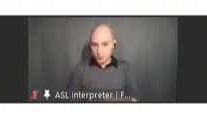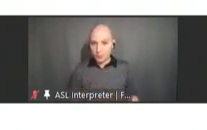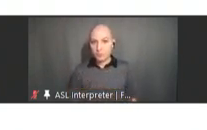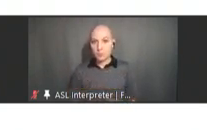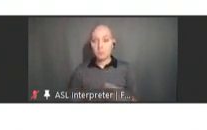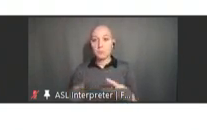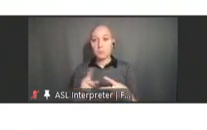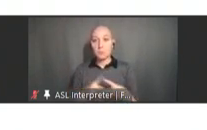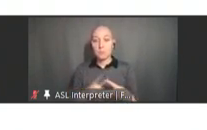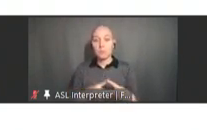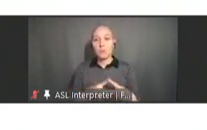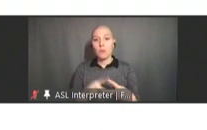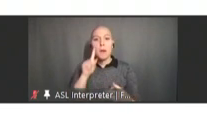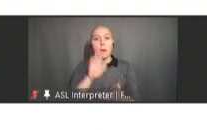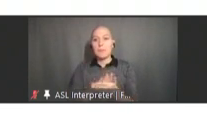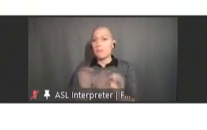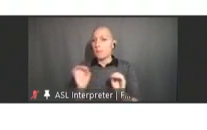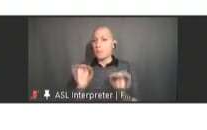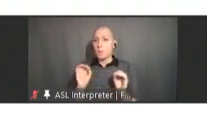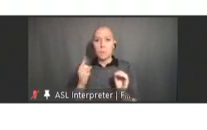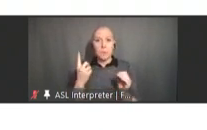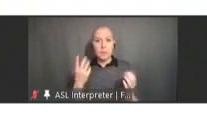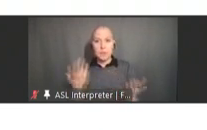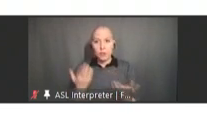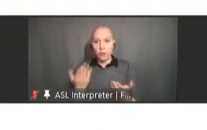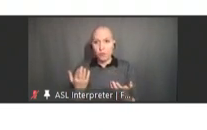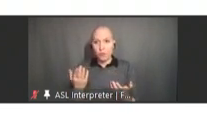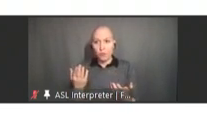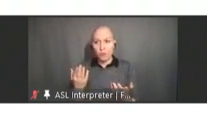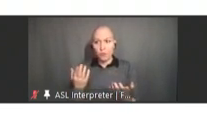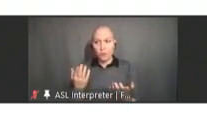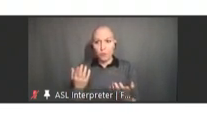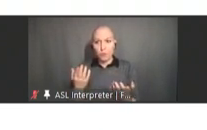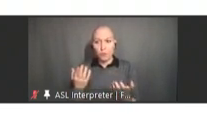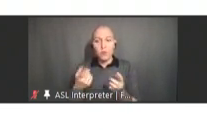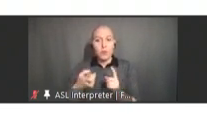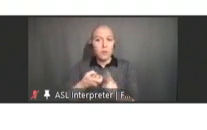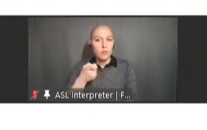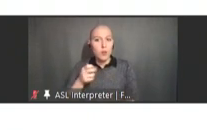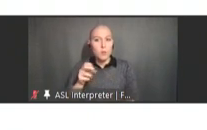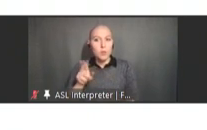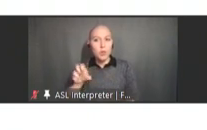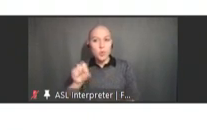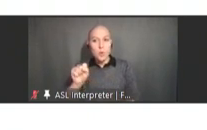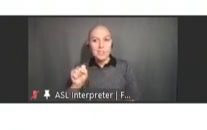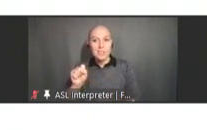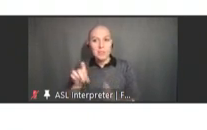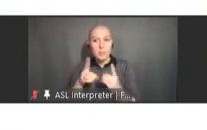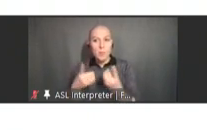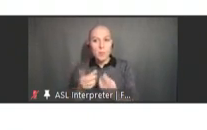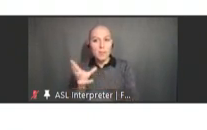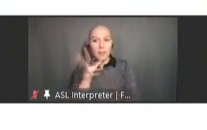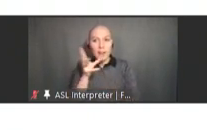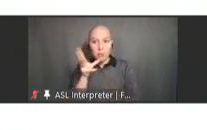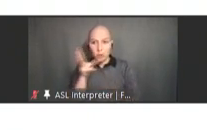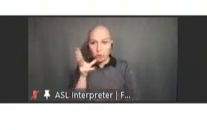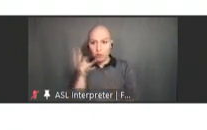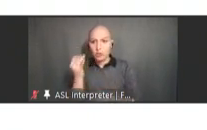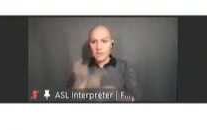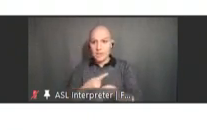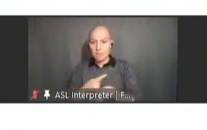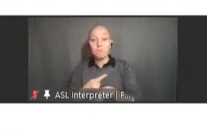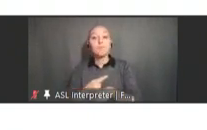believe there's no one here from the U.S. Department of Agriculture today, I will share that